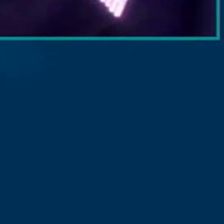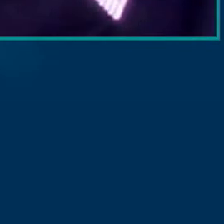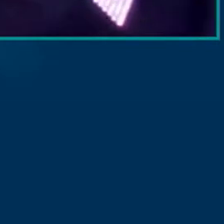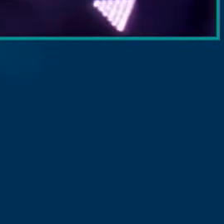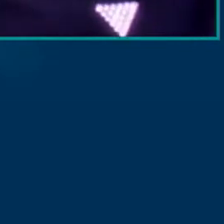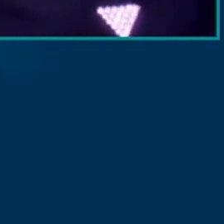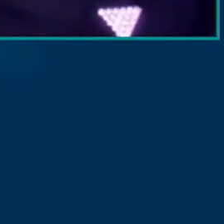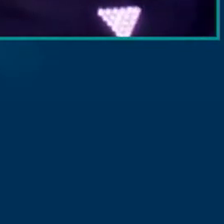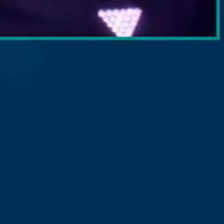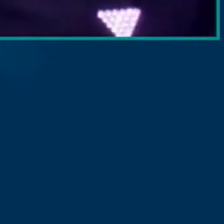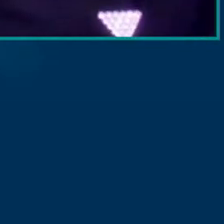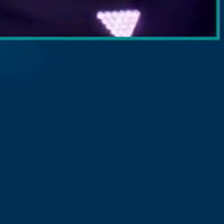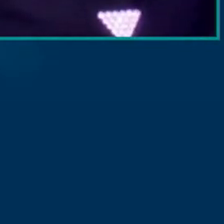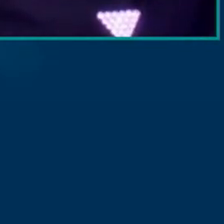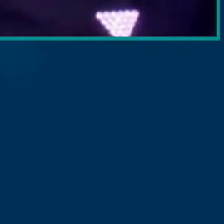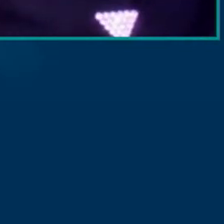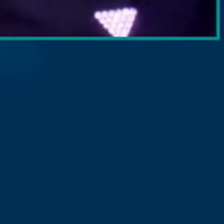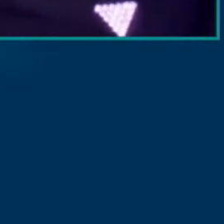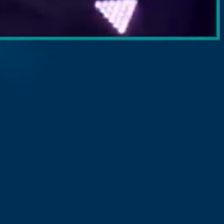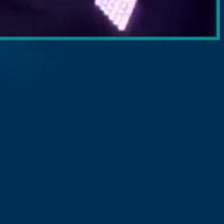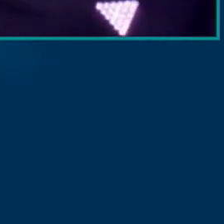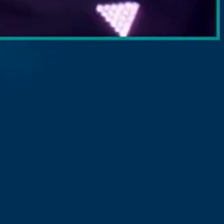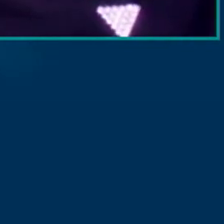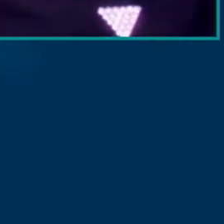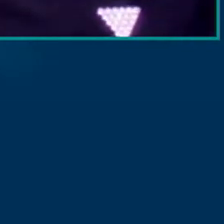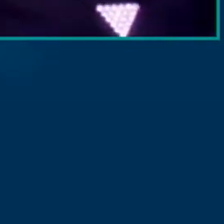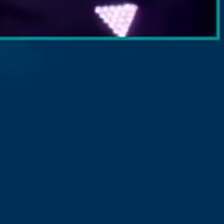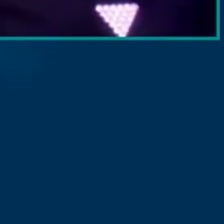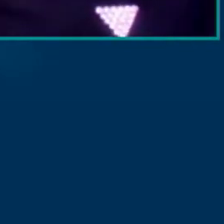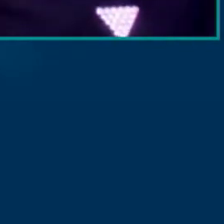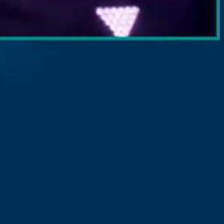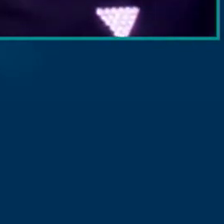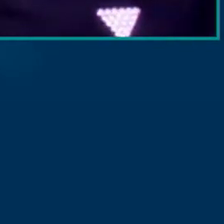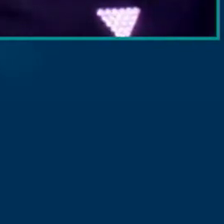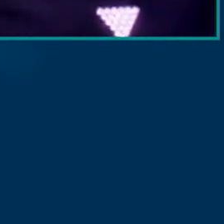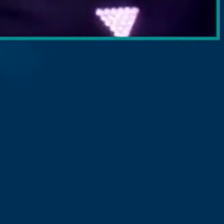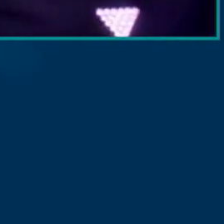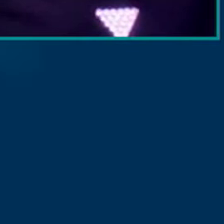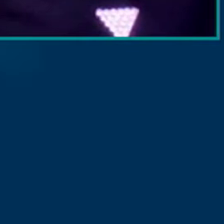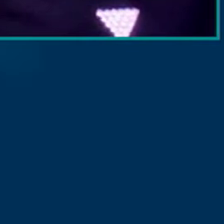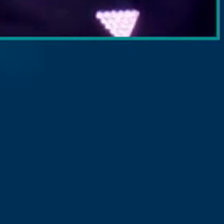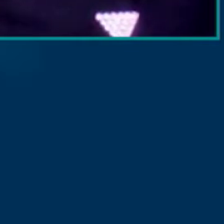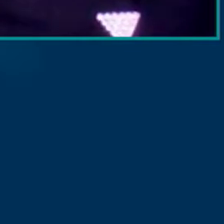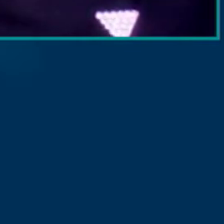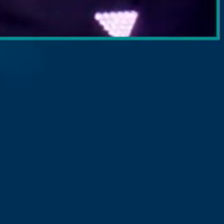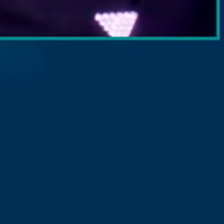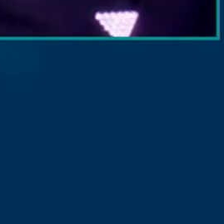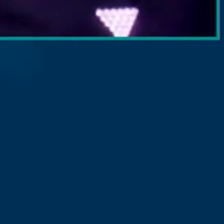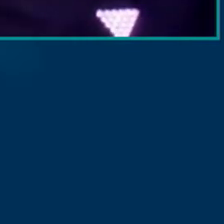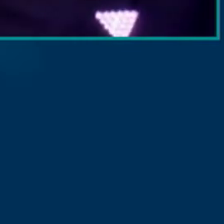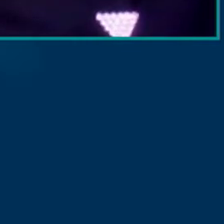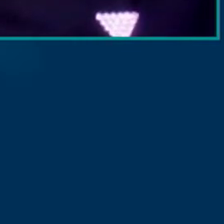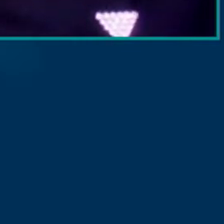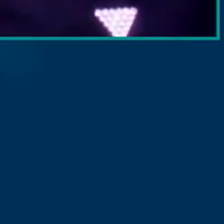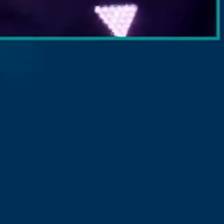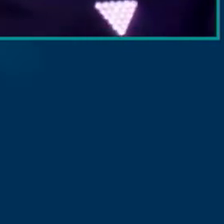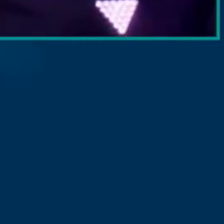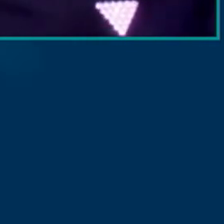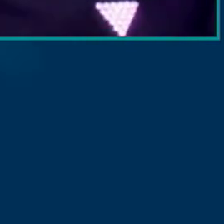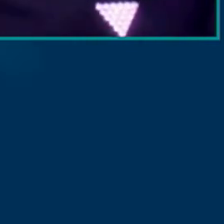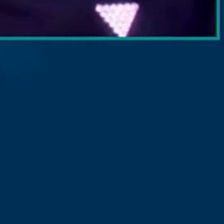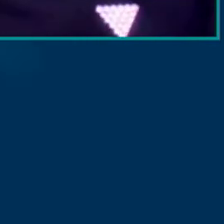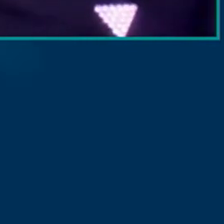is so respected. Over 6 years, when the works were